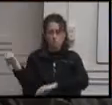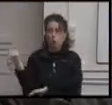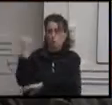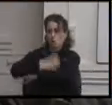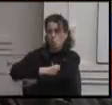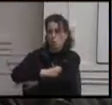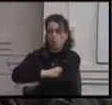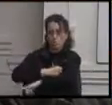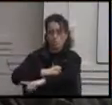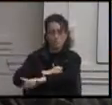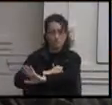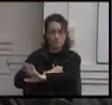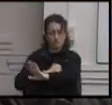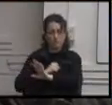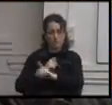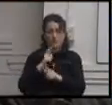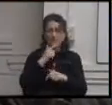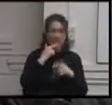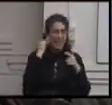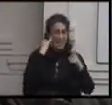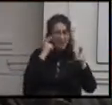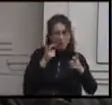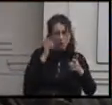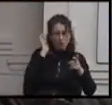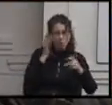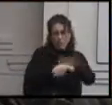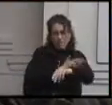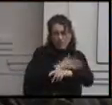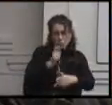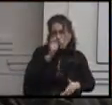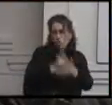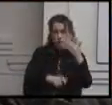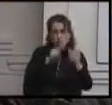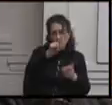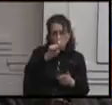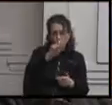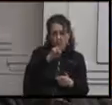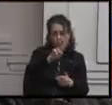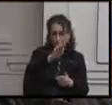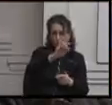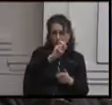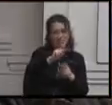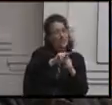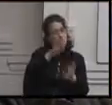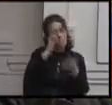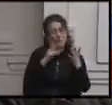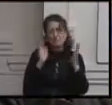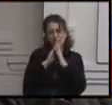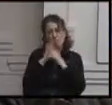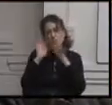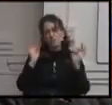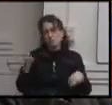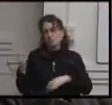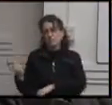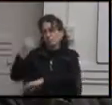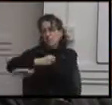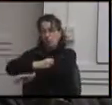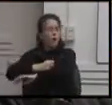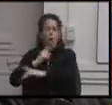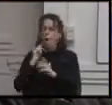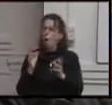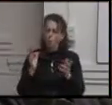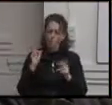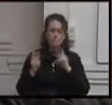for 1.2+ million. And it's been very, very heavily implied